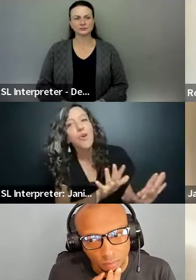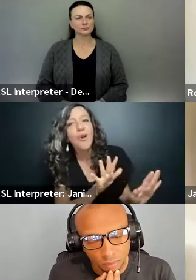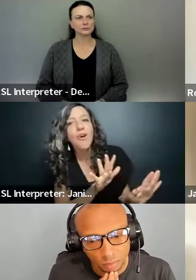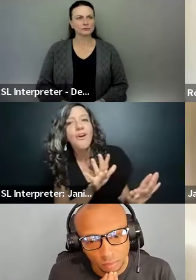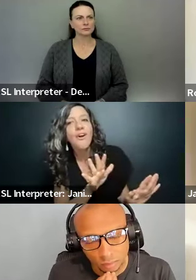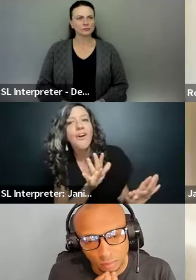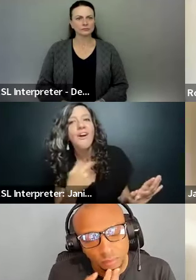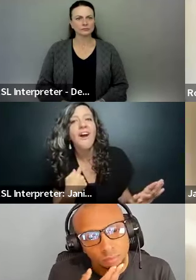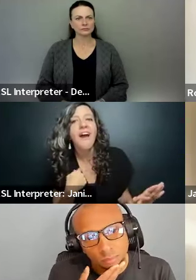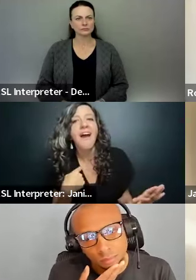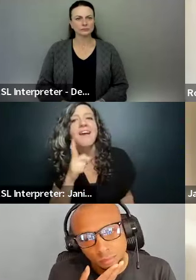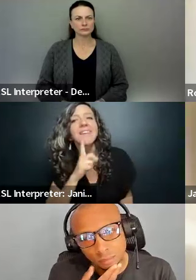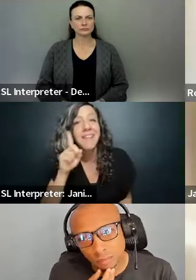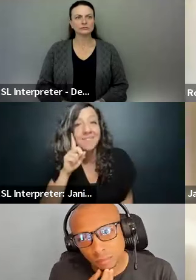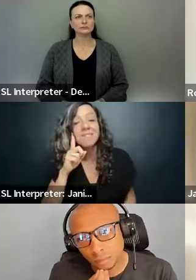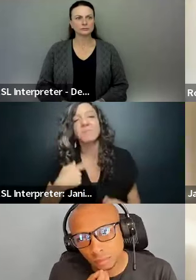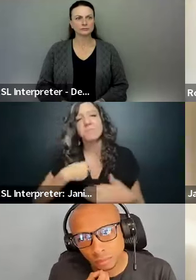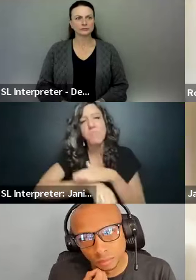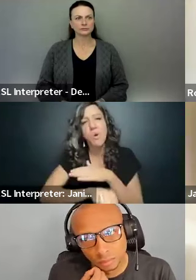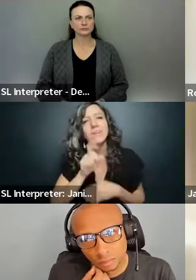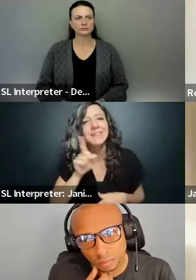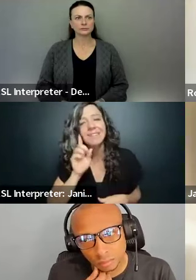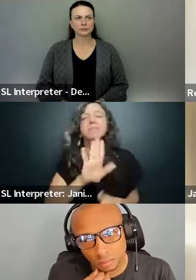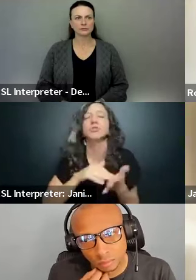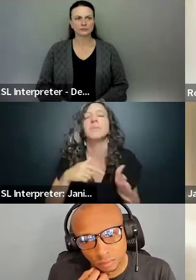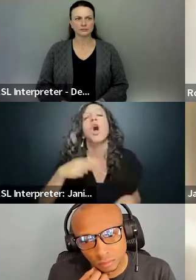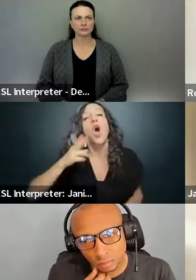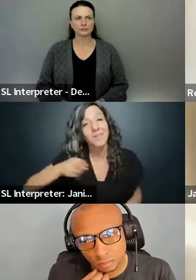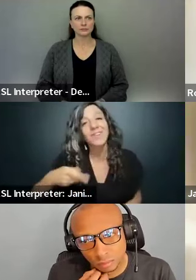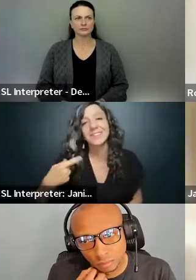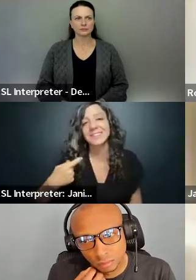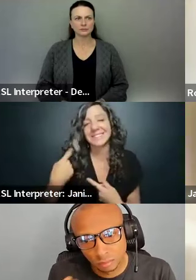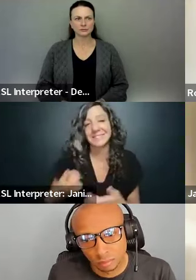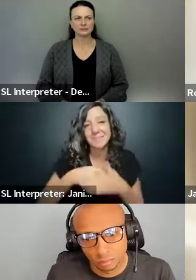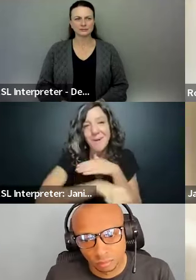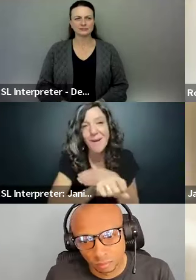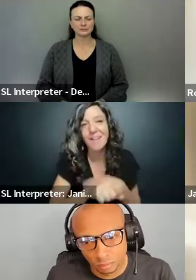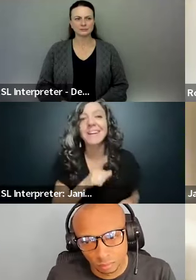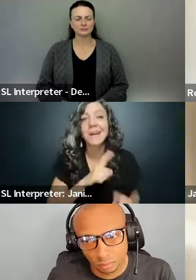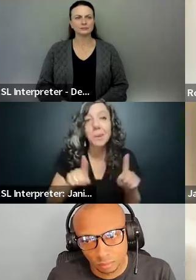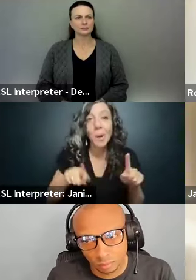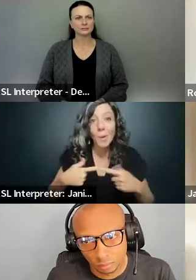I've been deaf since birth, hard of hearing since birth, but when I was younger,